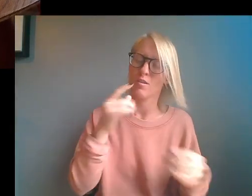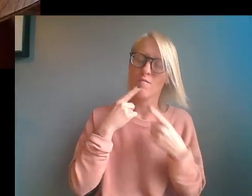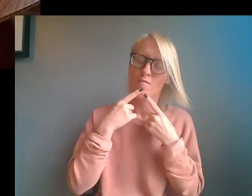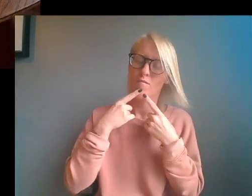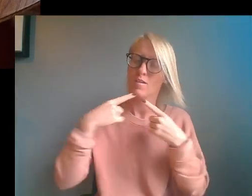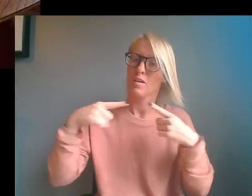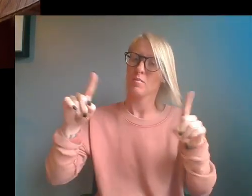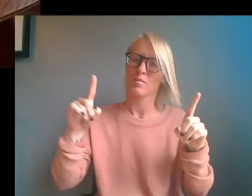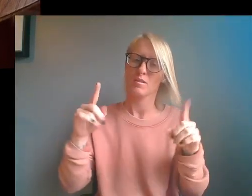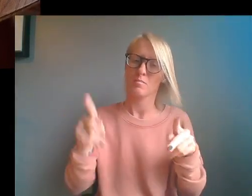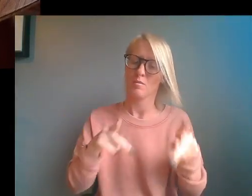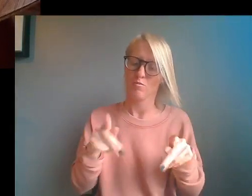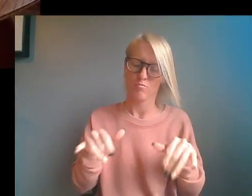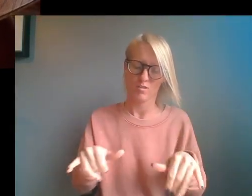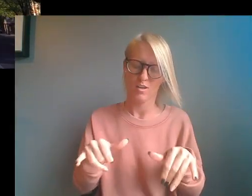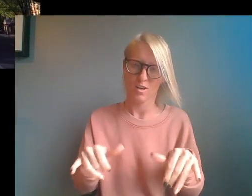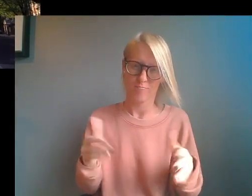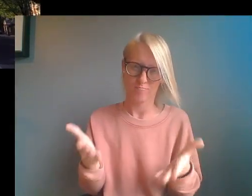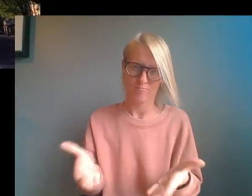Crosby, pretty cool.